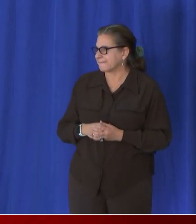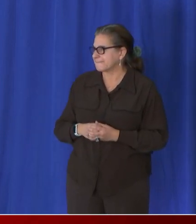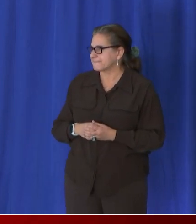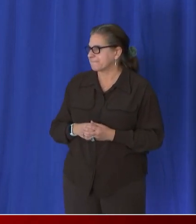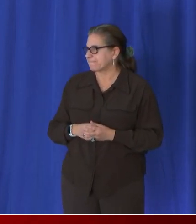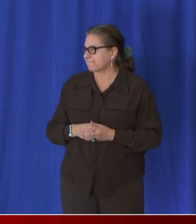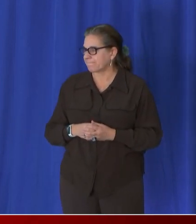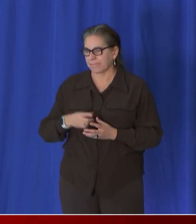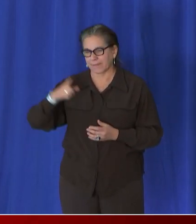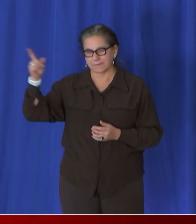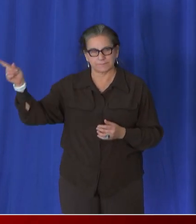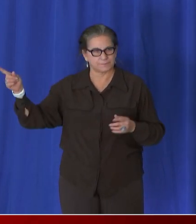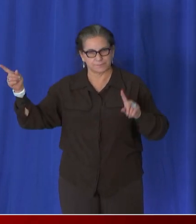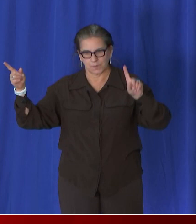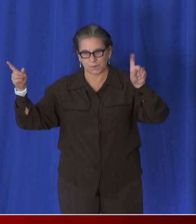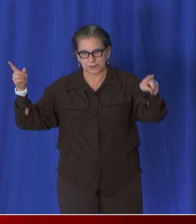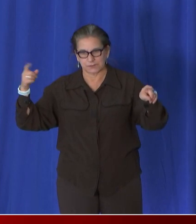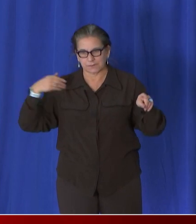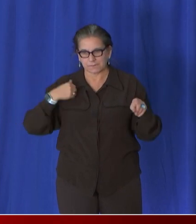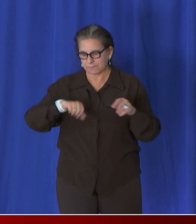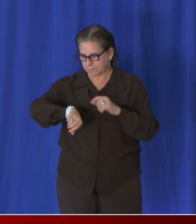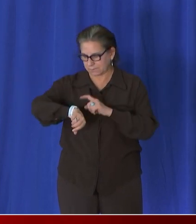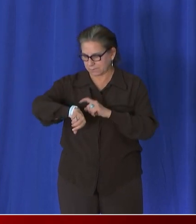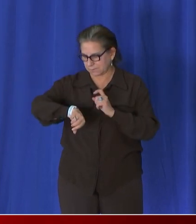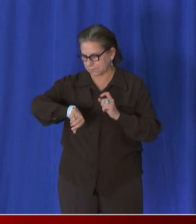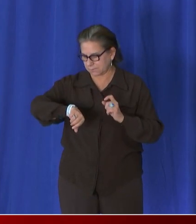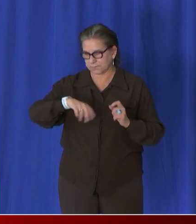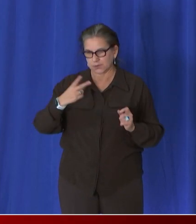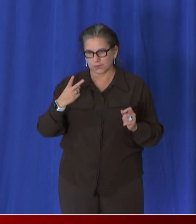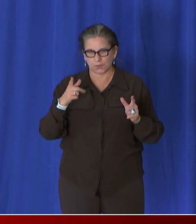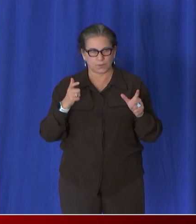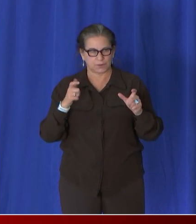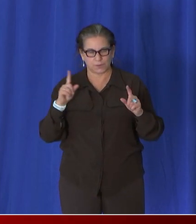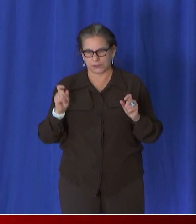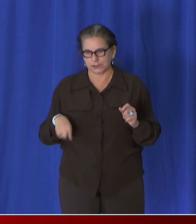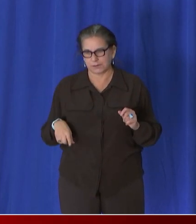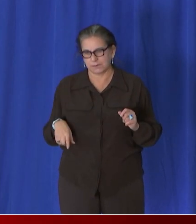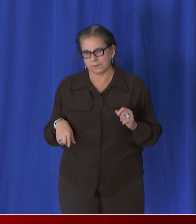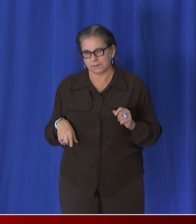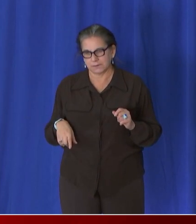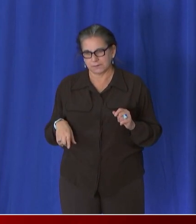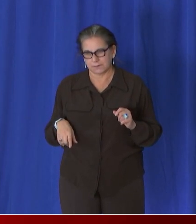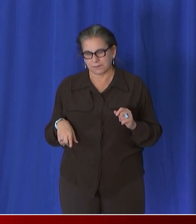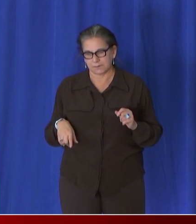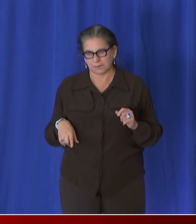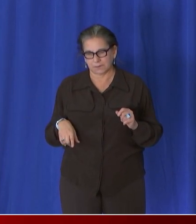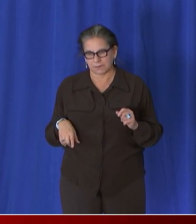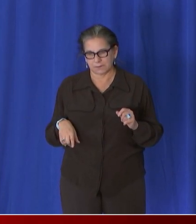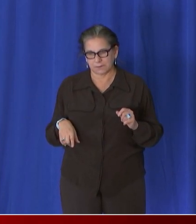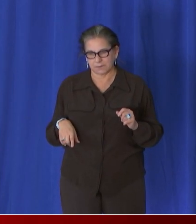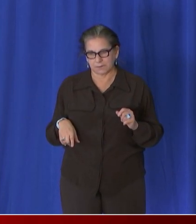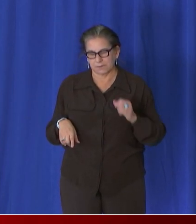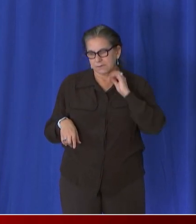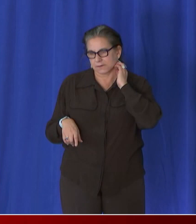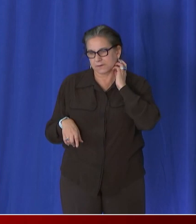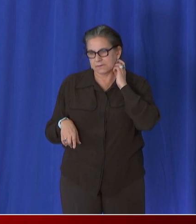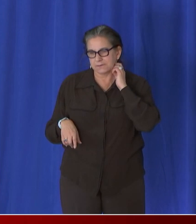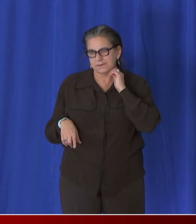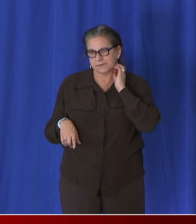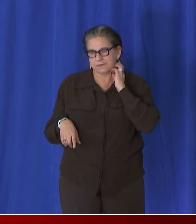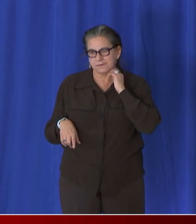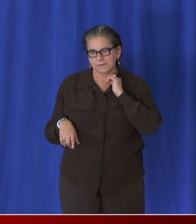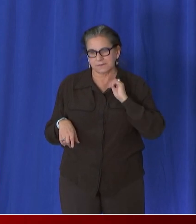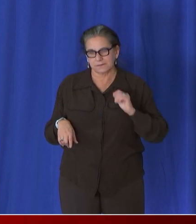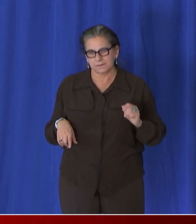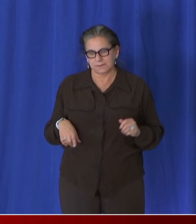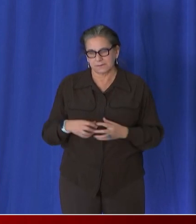Yes. Yeah, I have two quick questions. The first one is, have you guys had any discussion or thought about potentially opening more vaccination sites